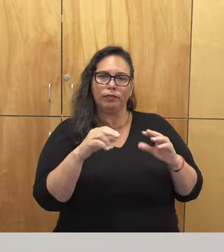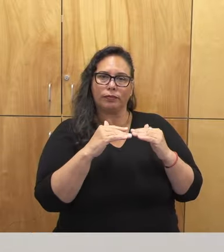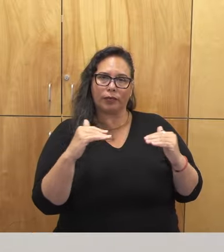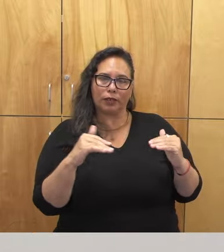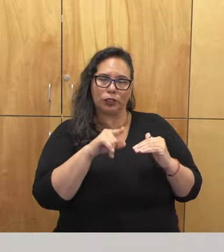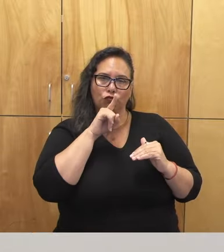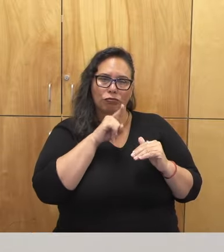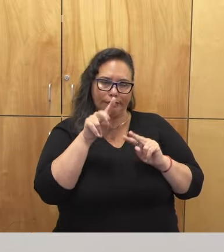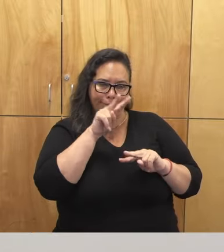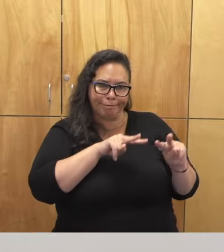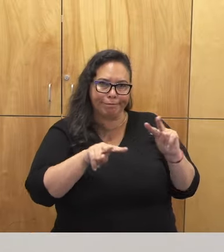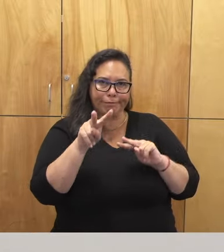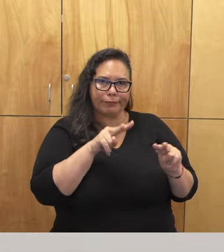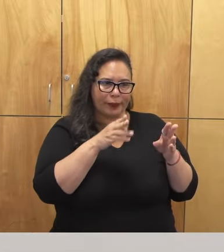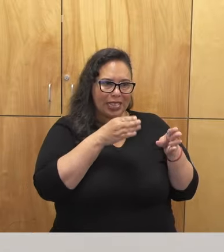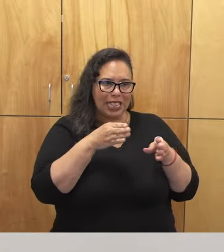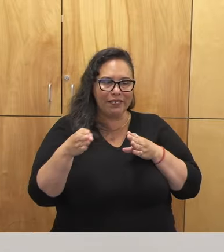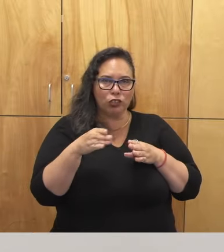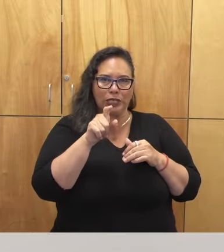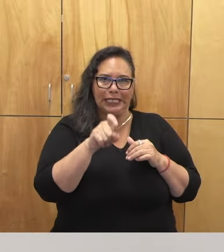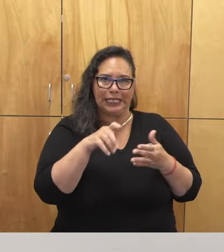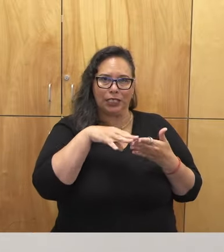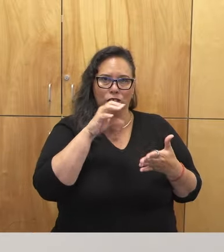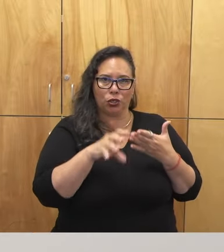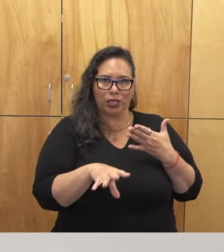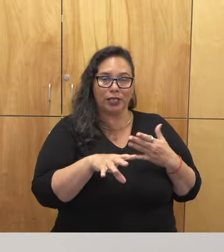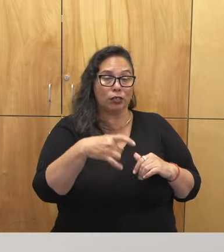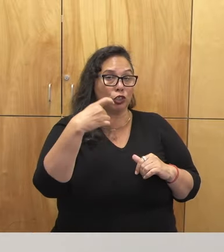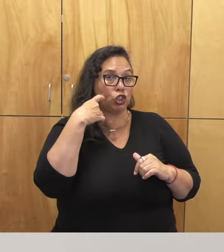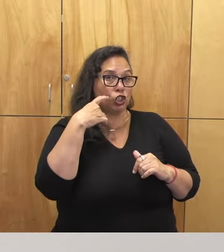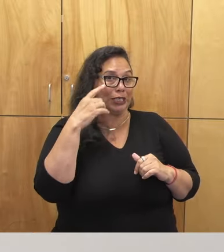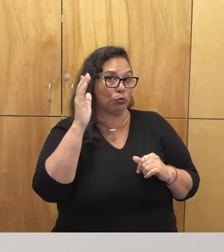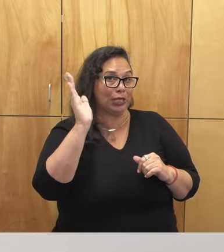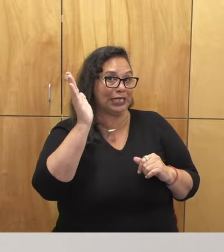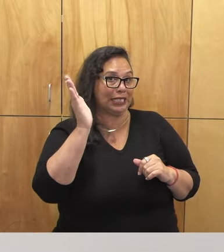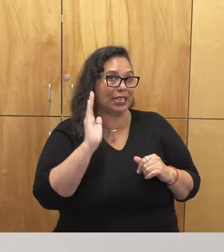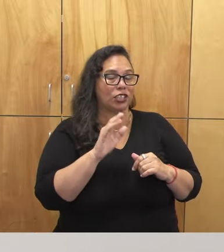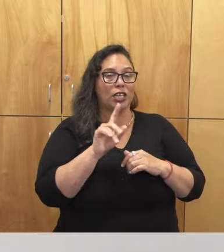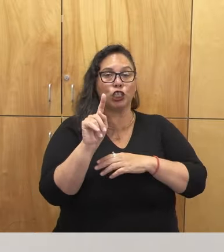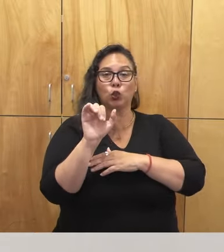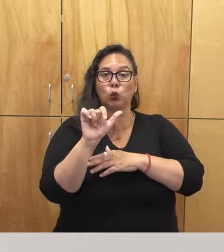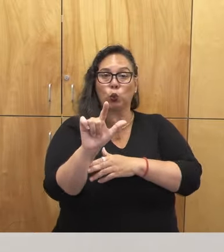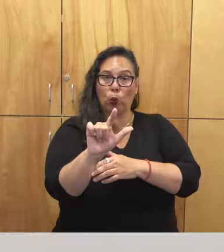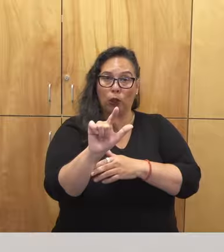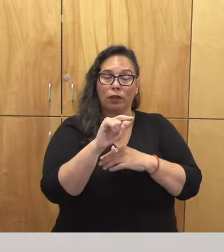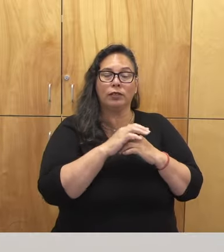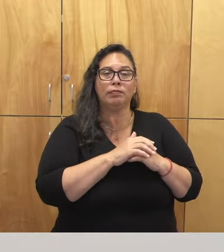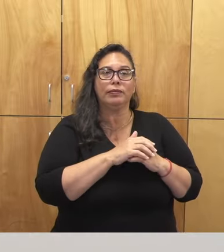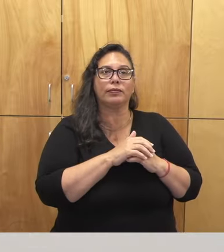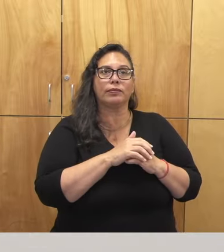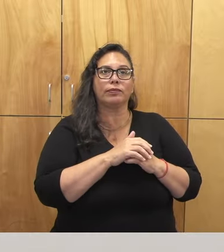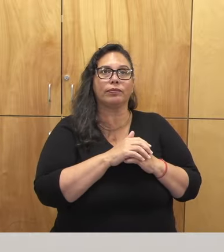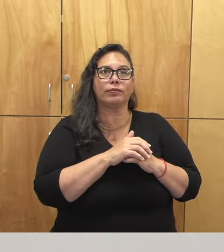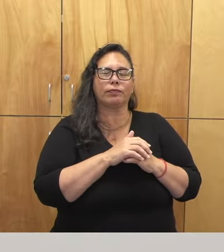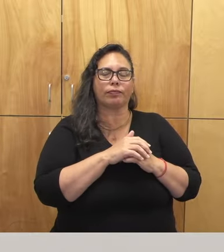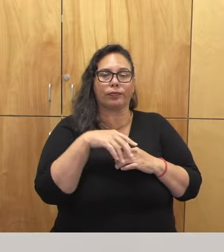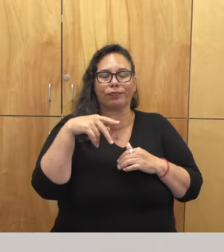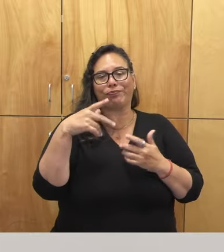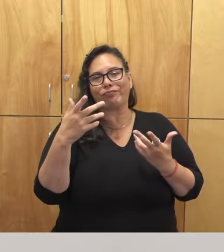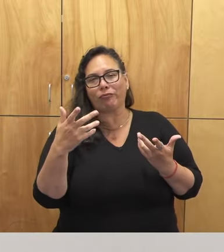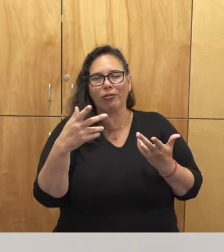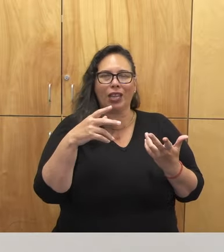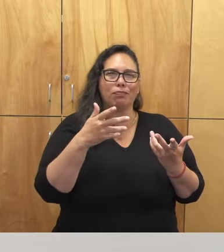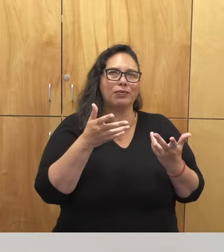really look at the individual needs. And there was just a presentation and a tool that is being piloted. Well,